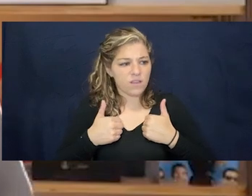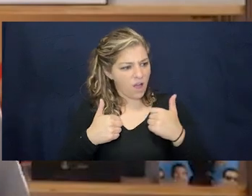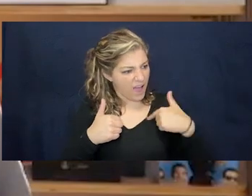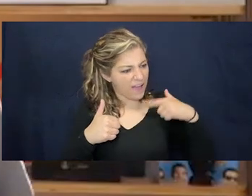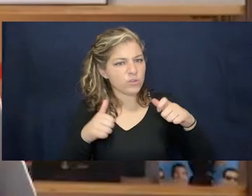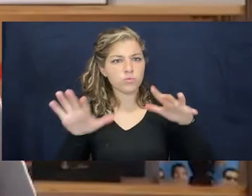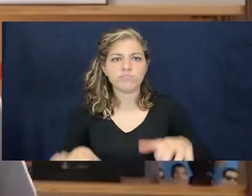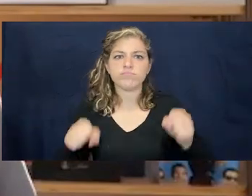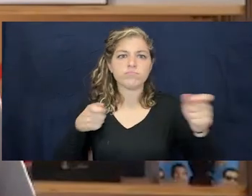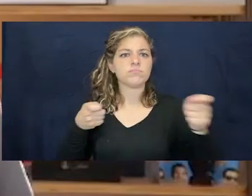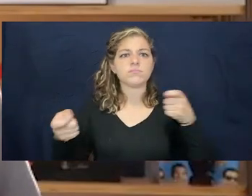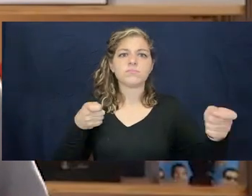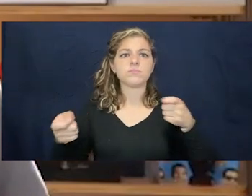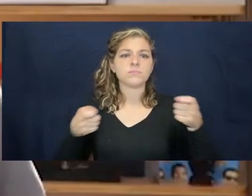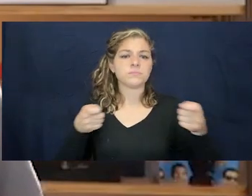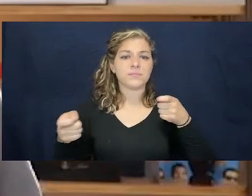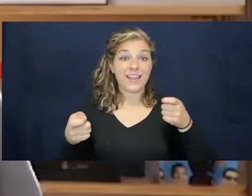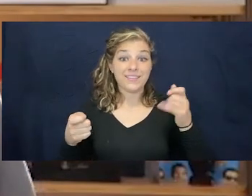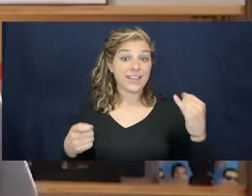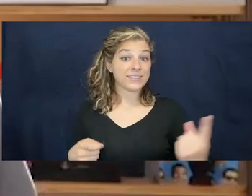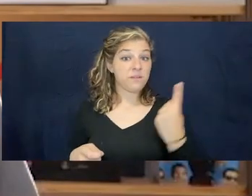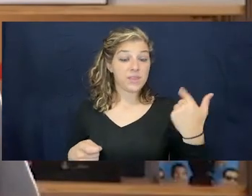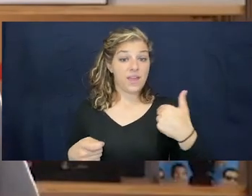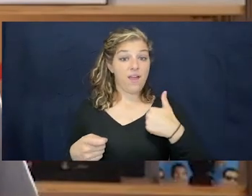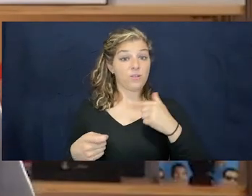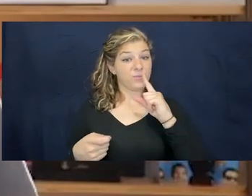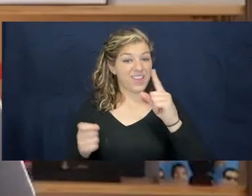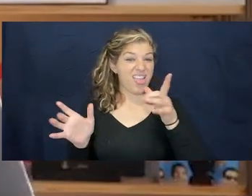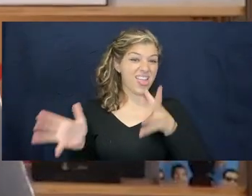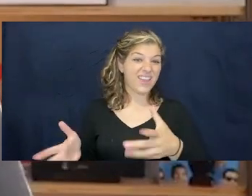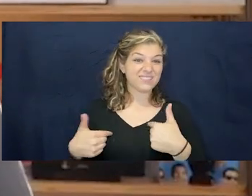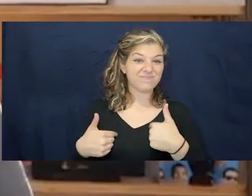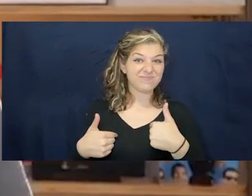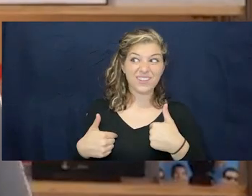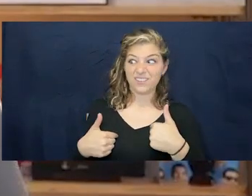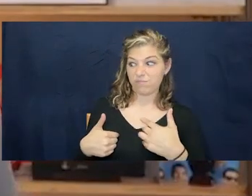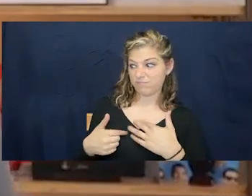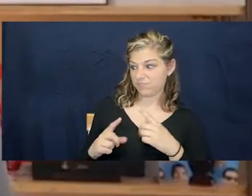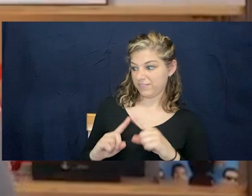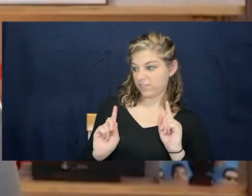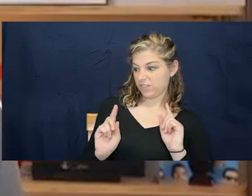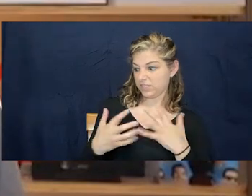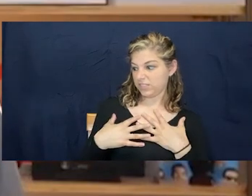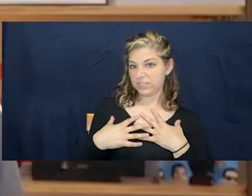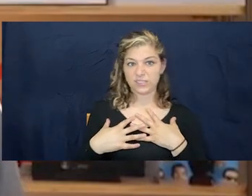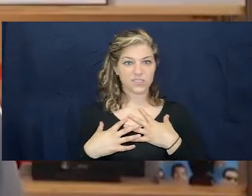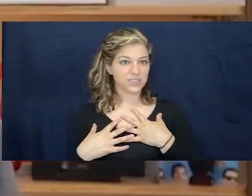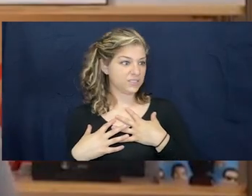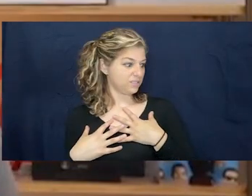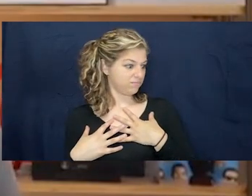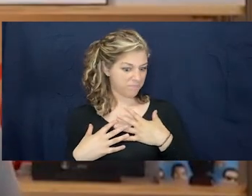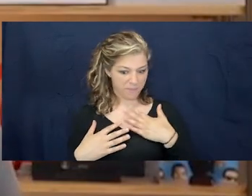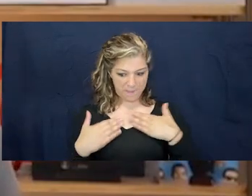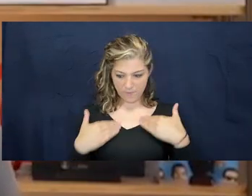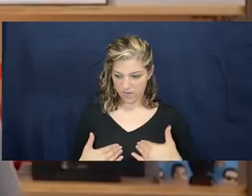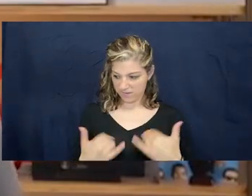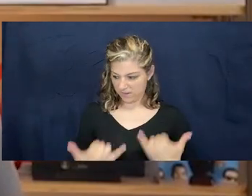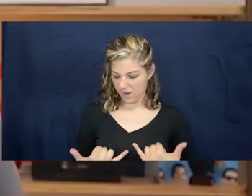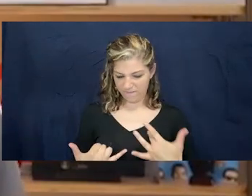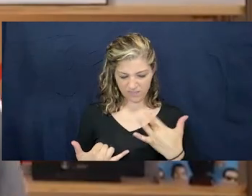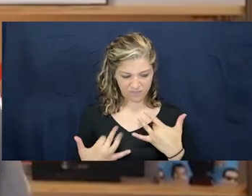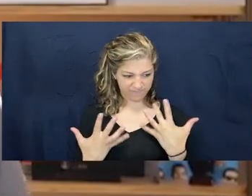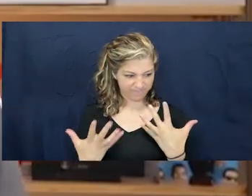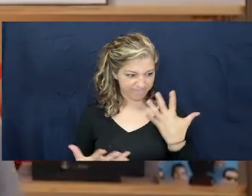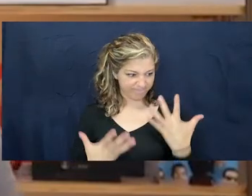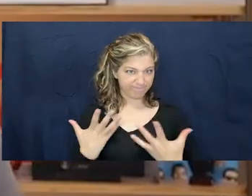and kind of drive this ship that I call my life. And it is something that I used to really hate, being